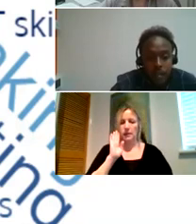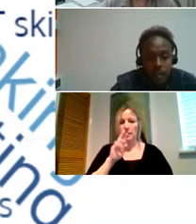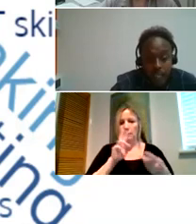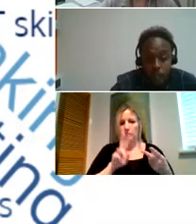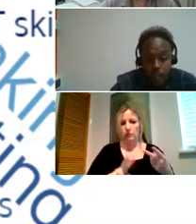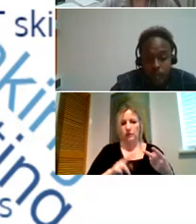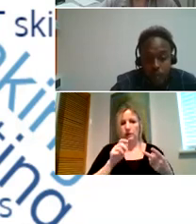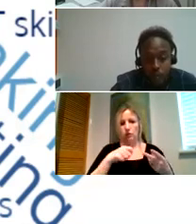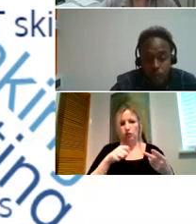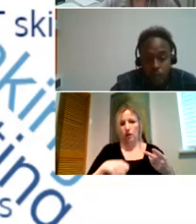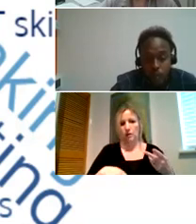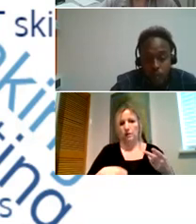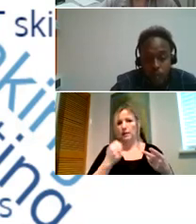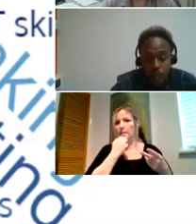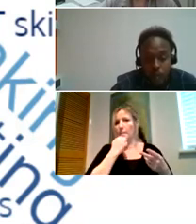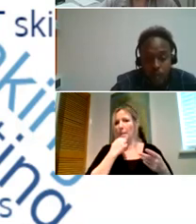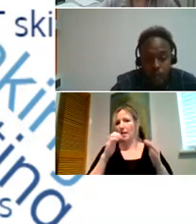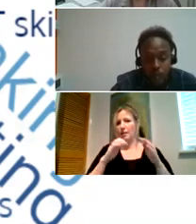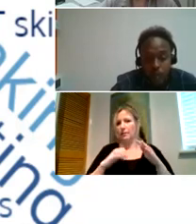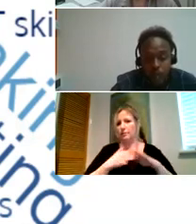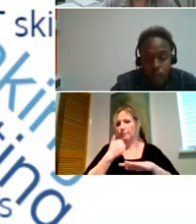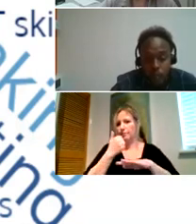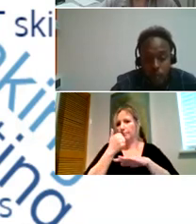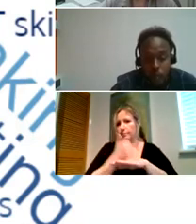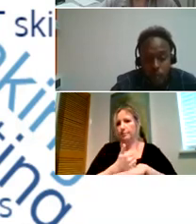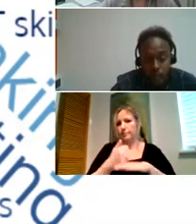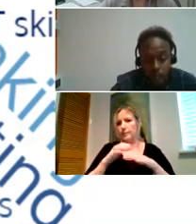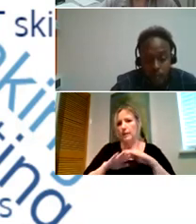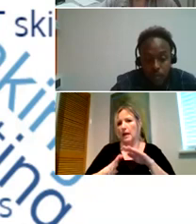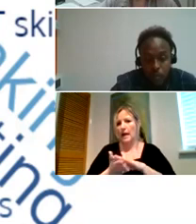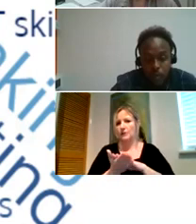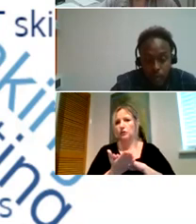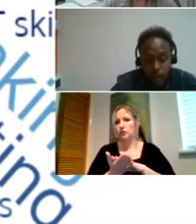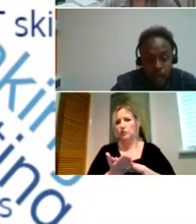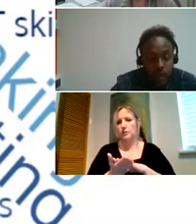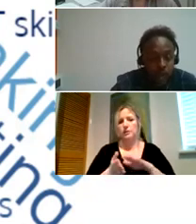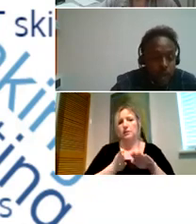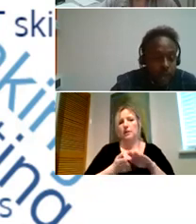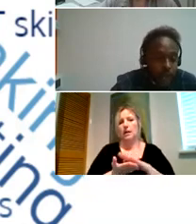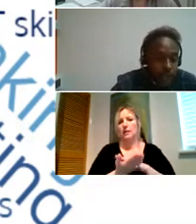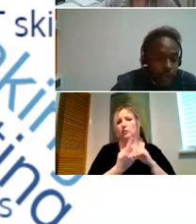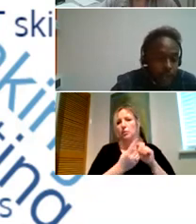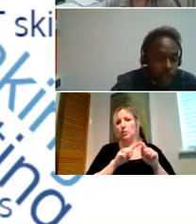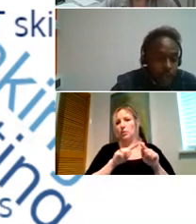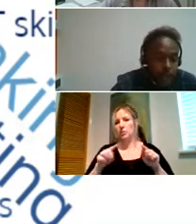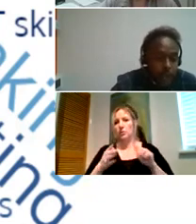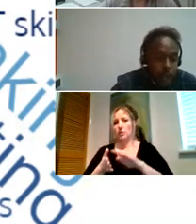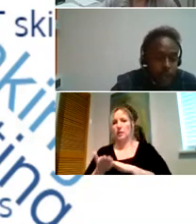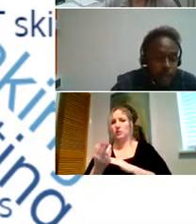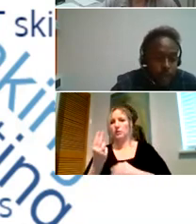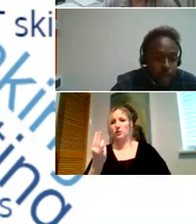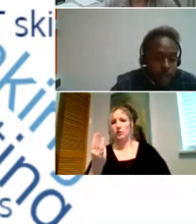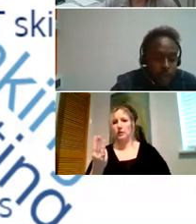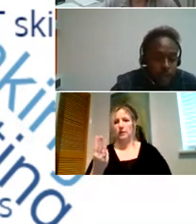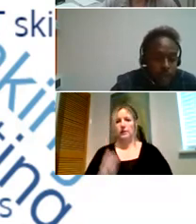at entry level only, so this is from entry one to entry level three. And